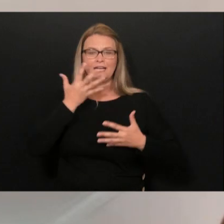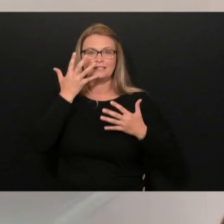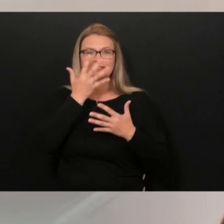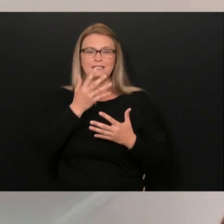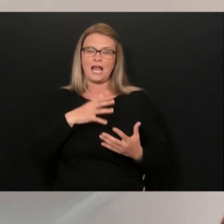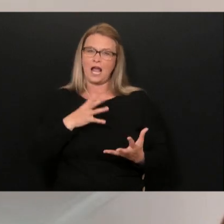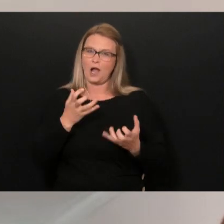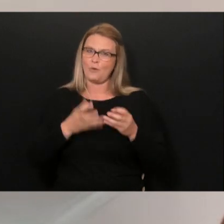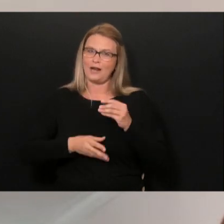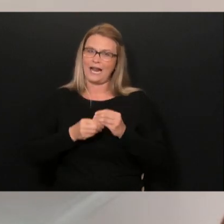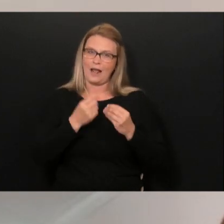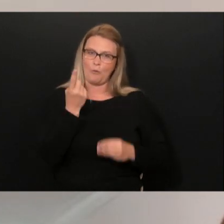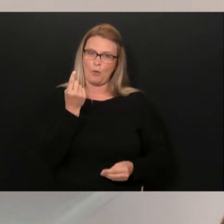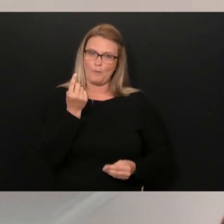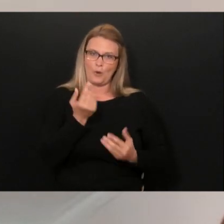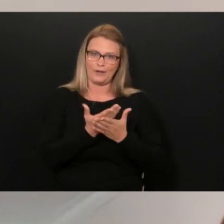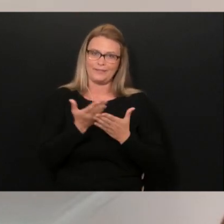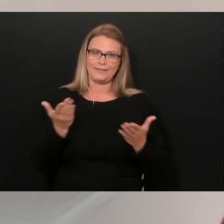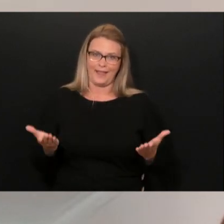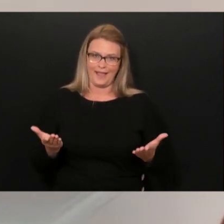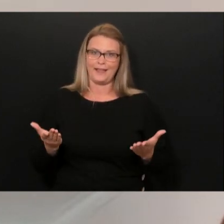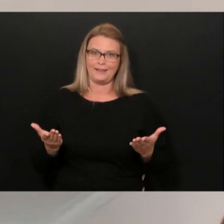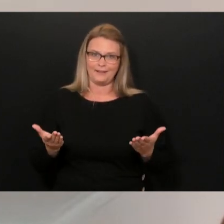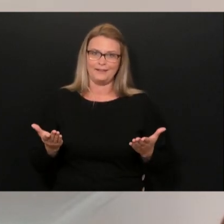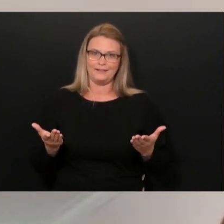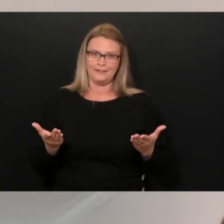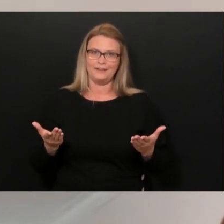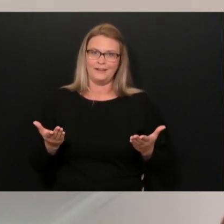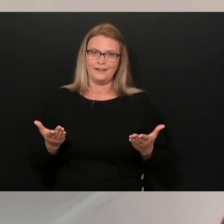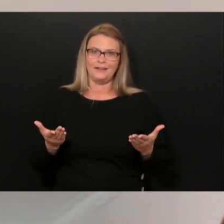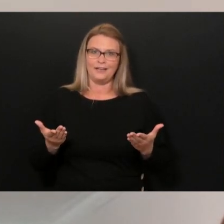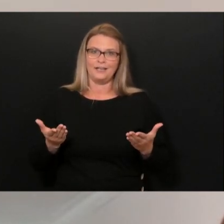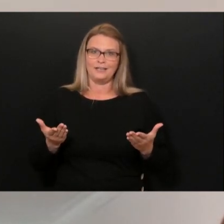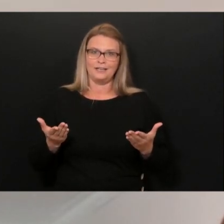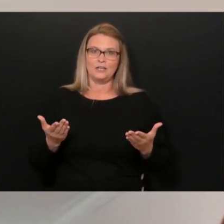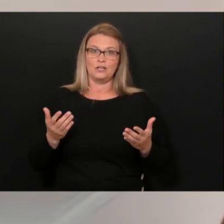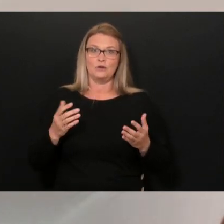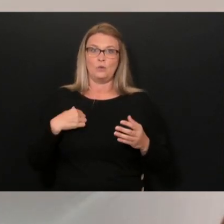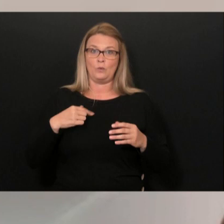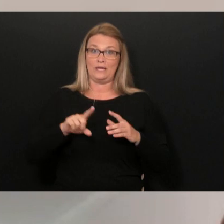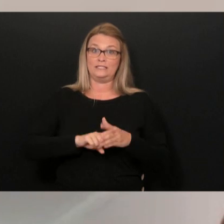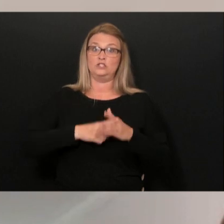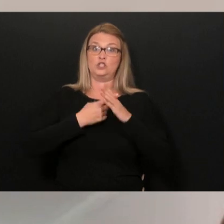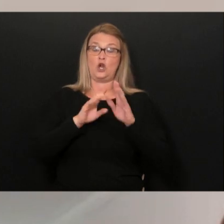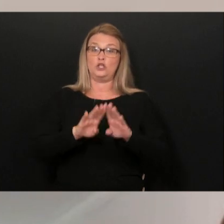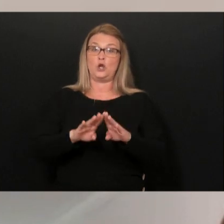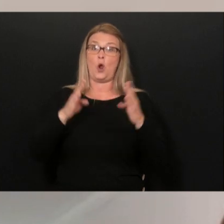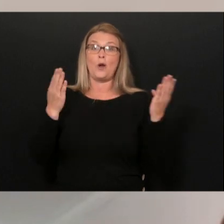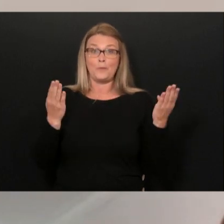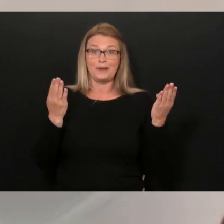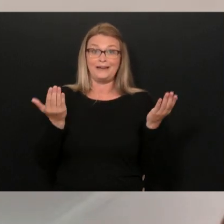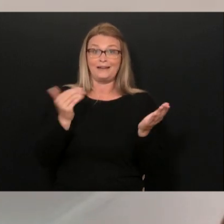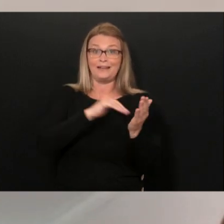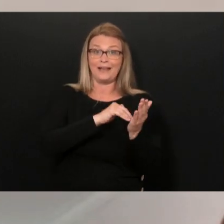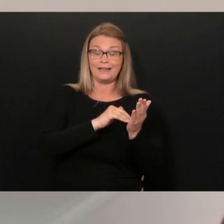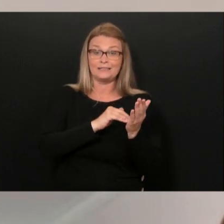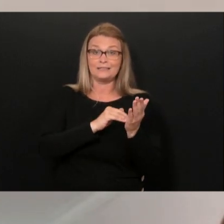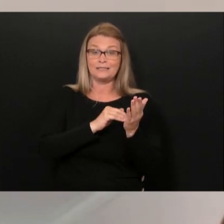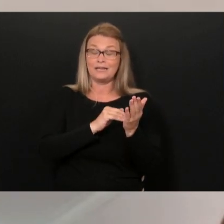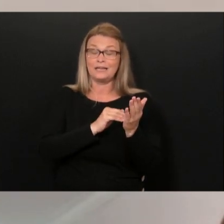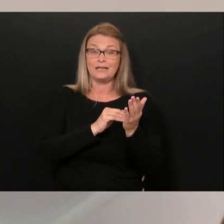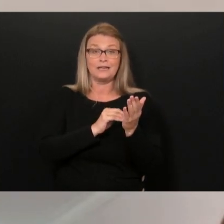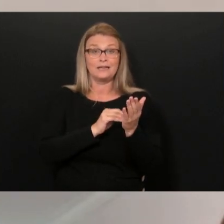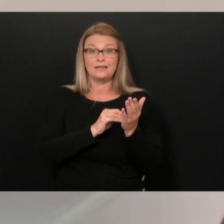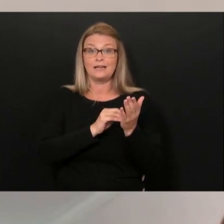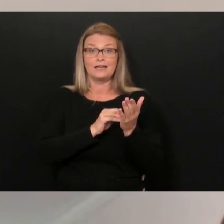one more to what I hope people do when we start to reopen. And this really goes with